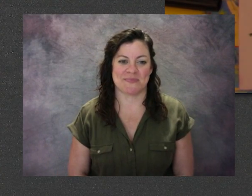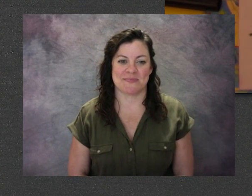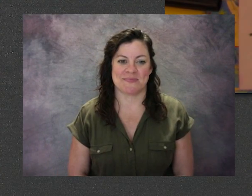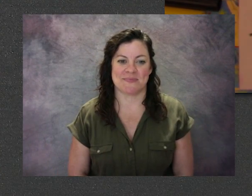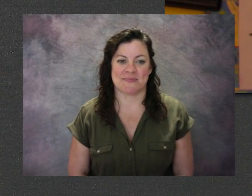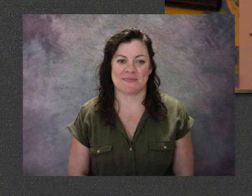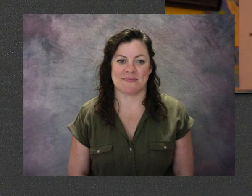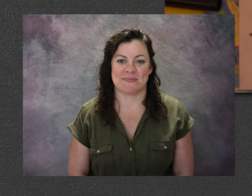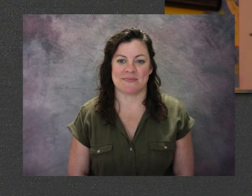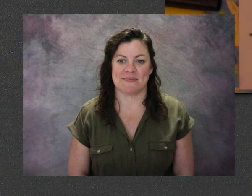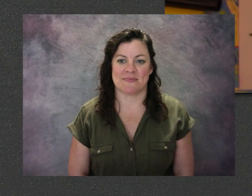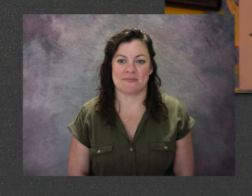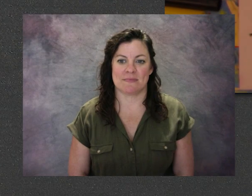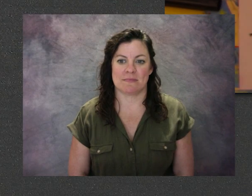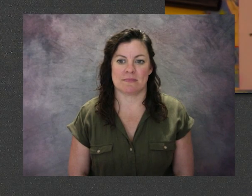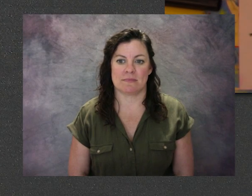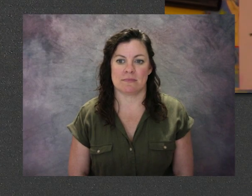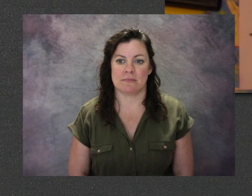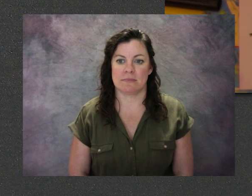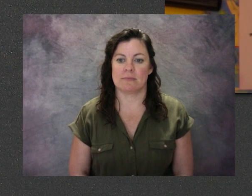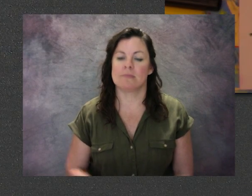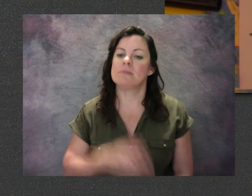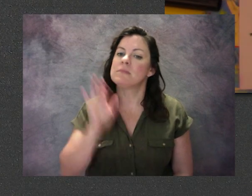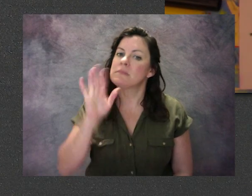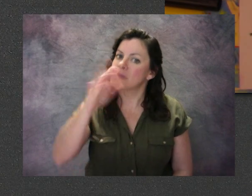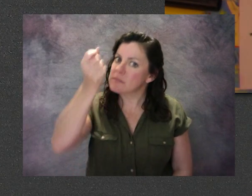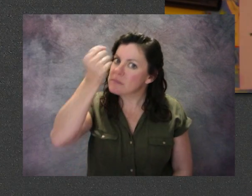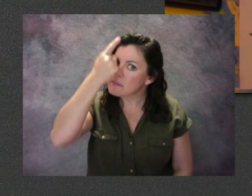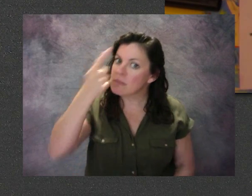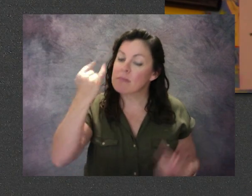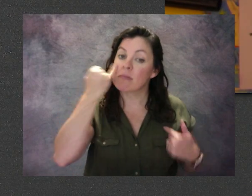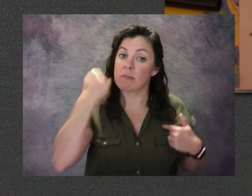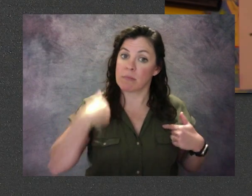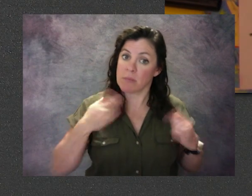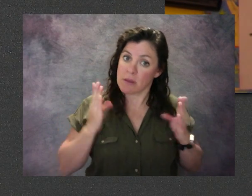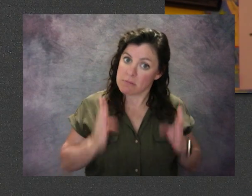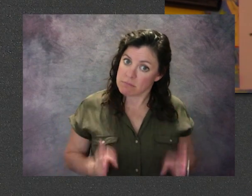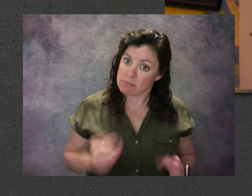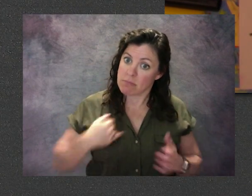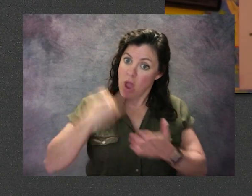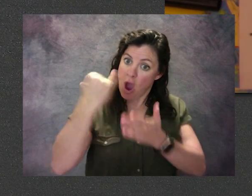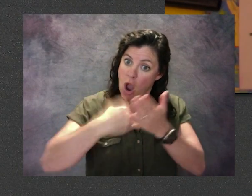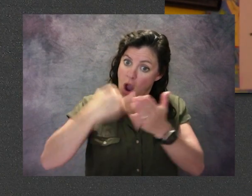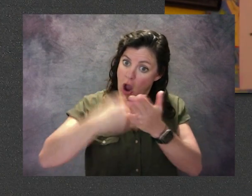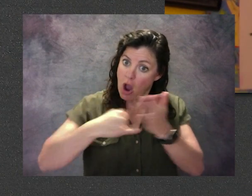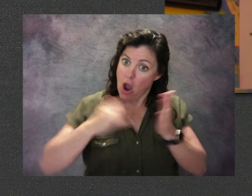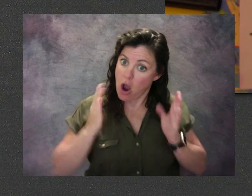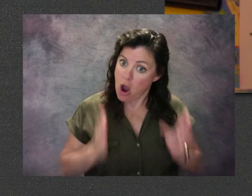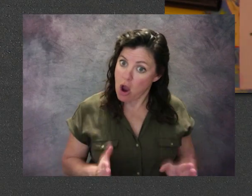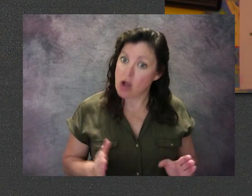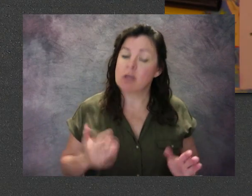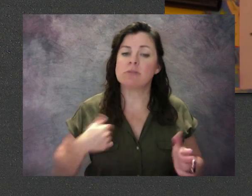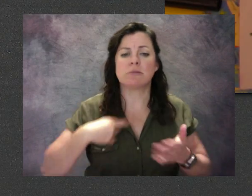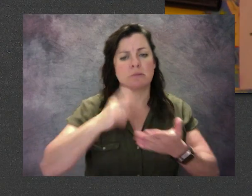Artists always take their time and have good craftsmanship with their artwork. You don't want to rush.